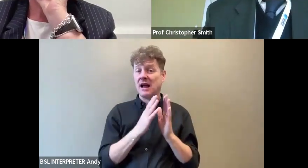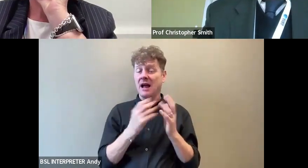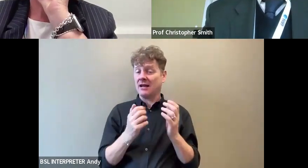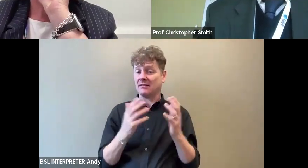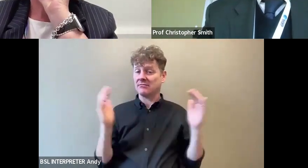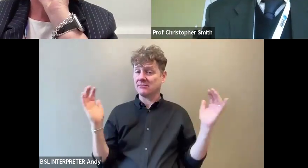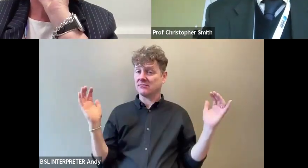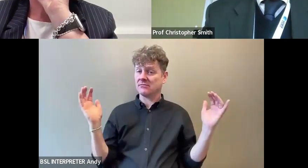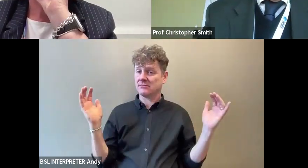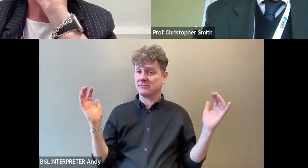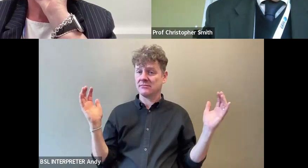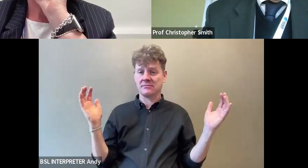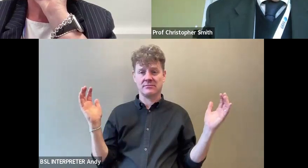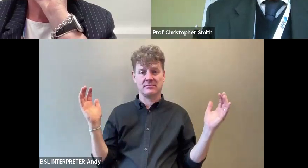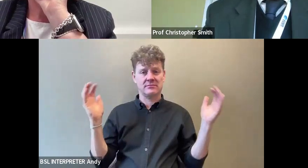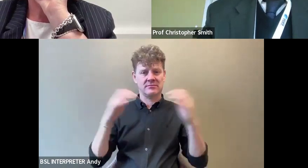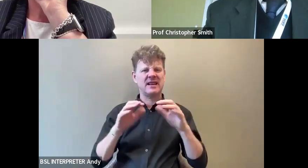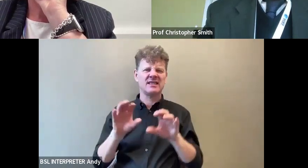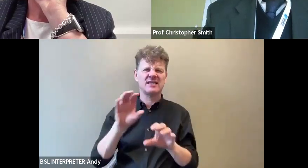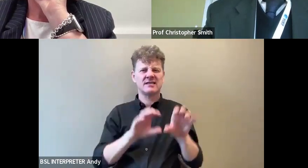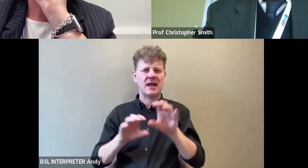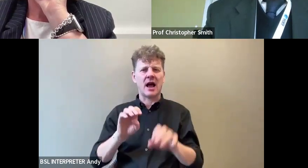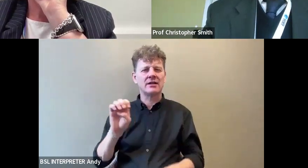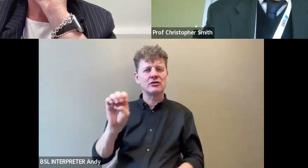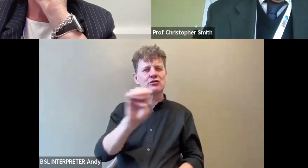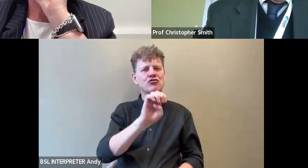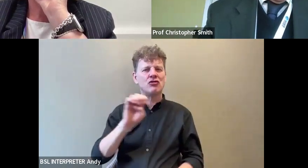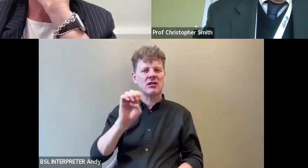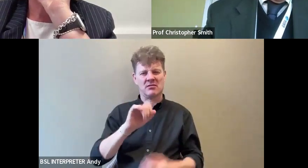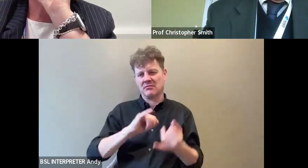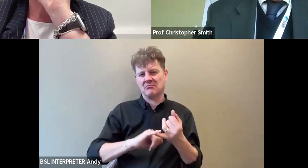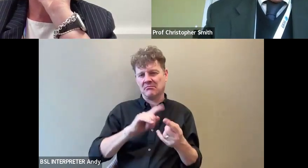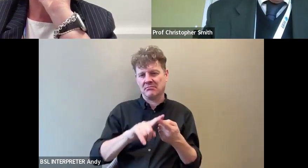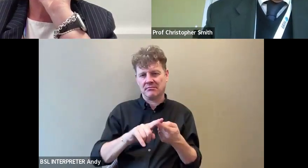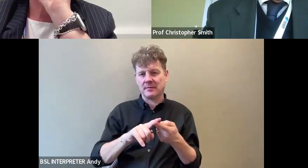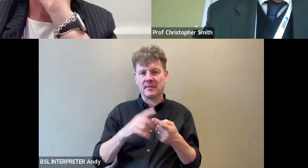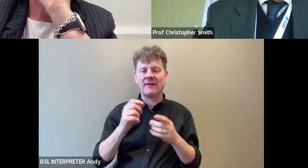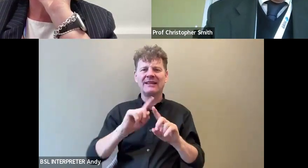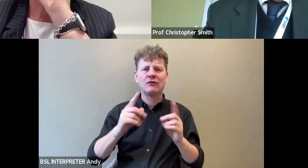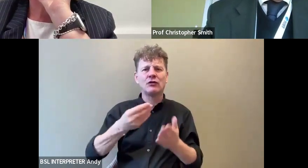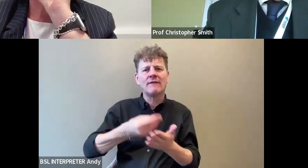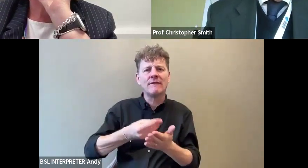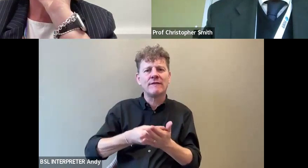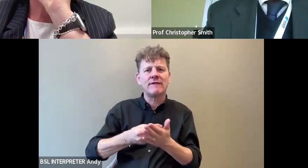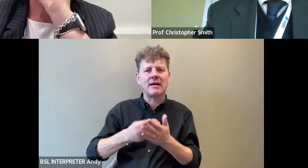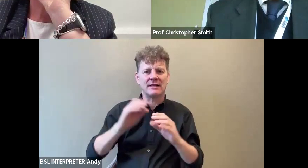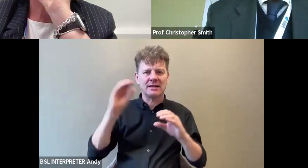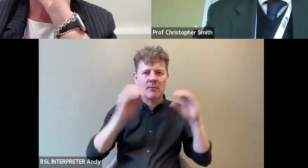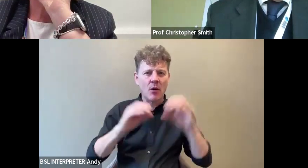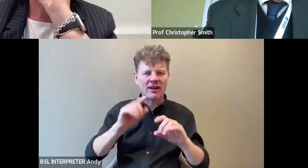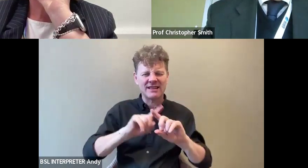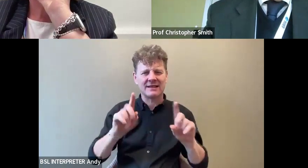of a body called Science Europe, which gathers together the funding bodies in all the European